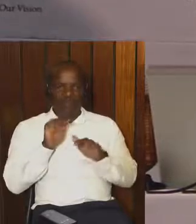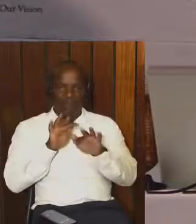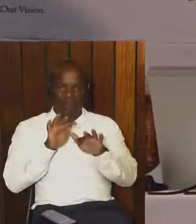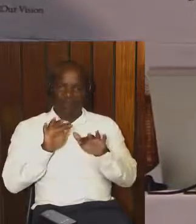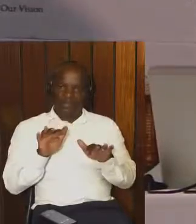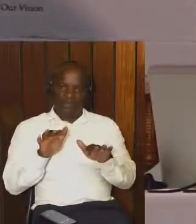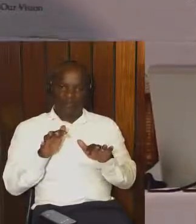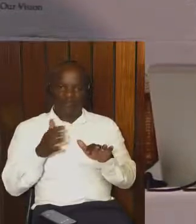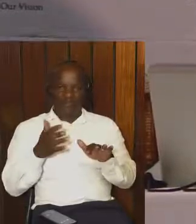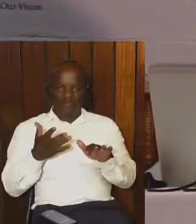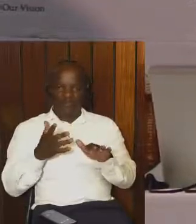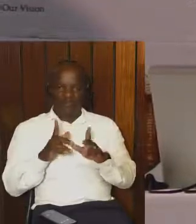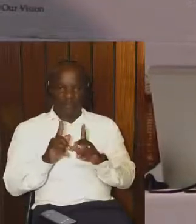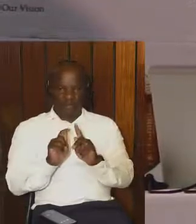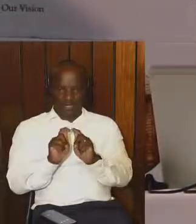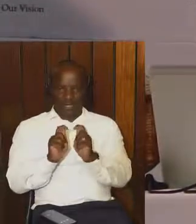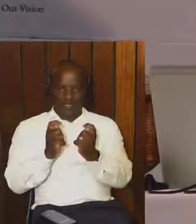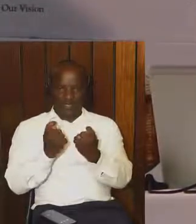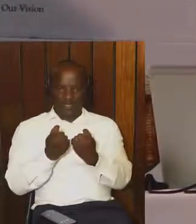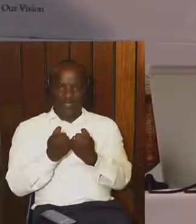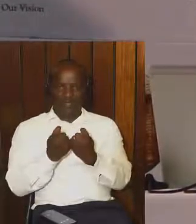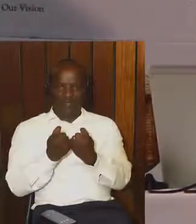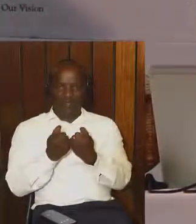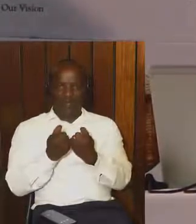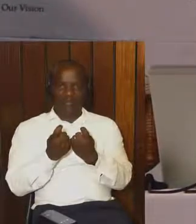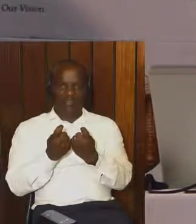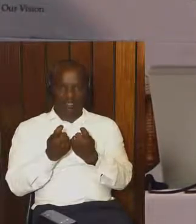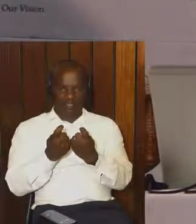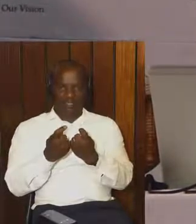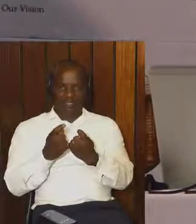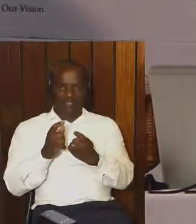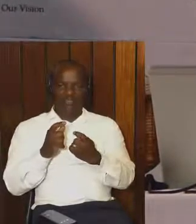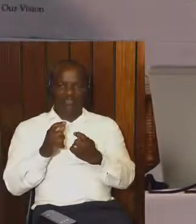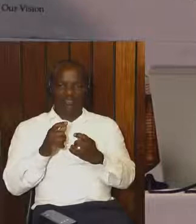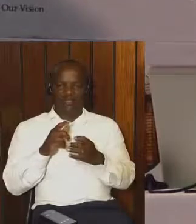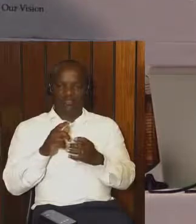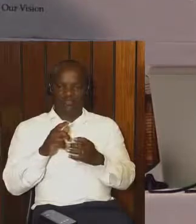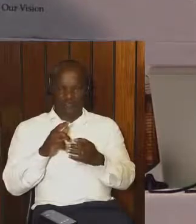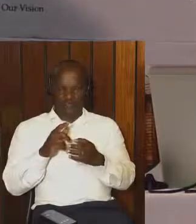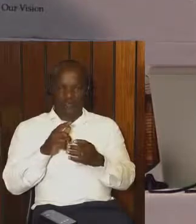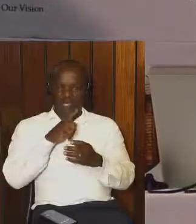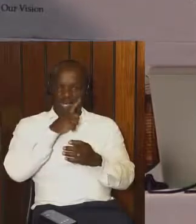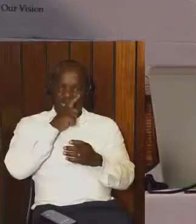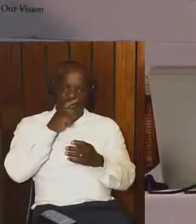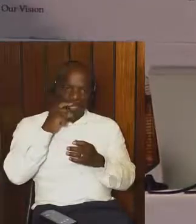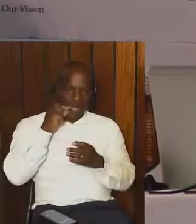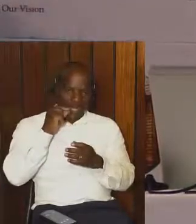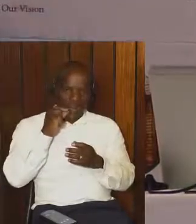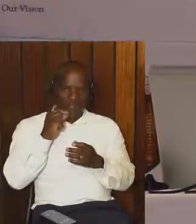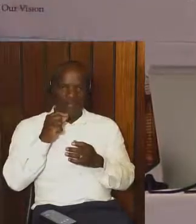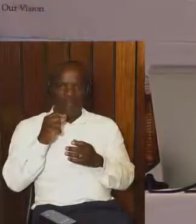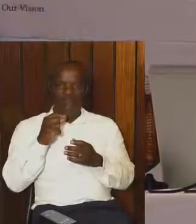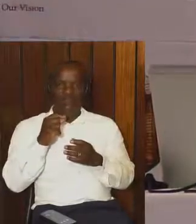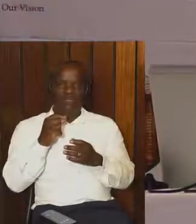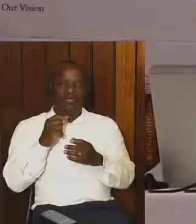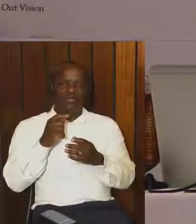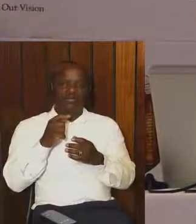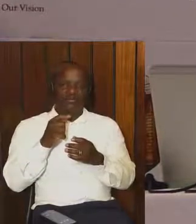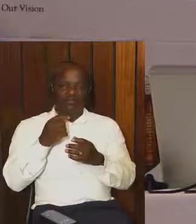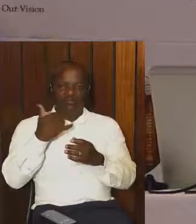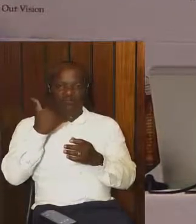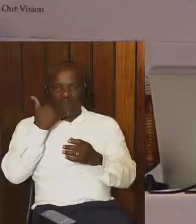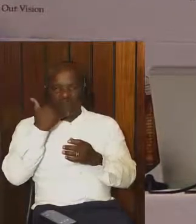got, the team was taking down the names and contact details. I saw them doing that,